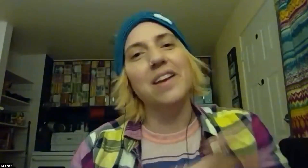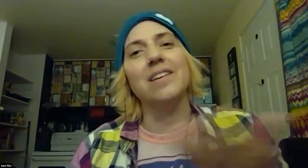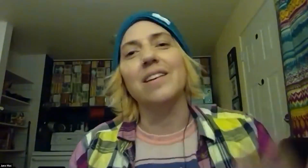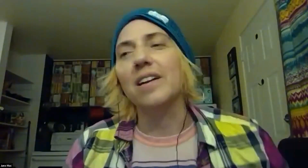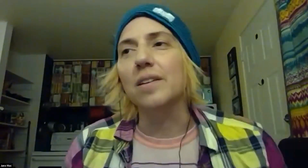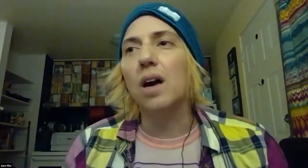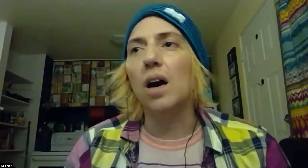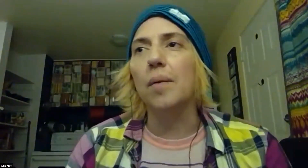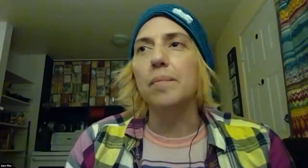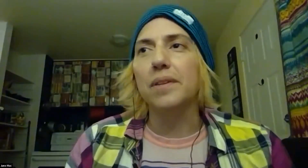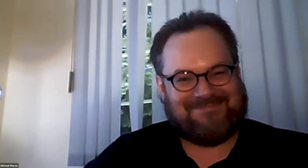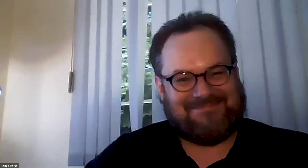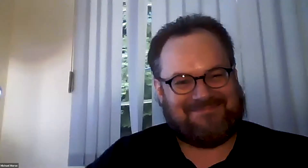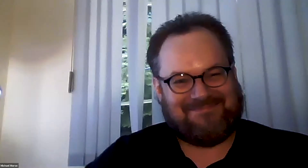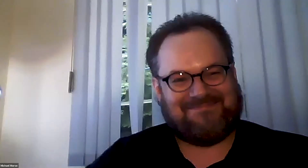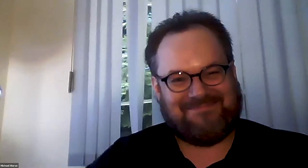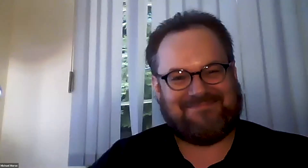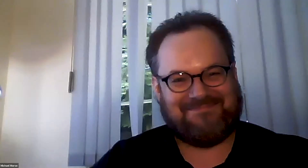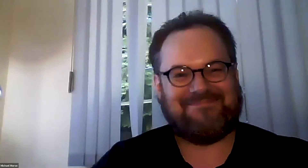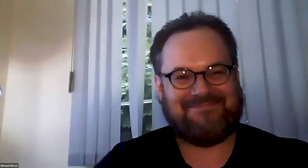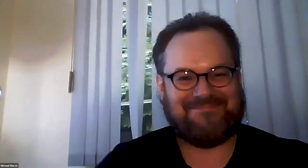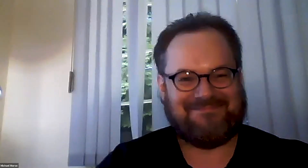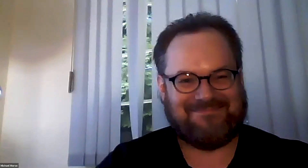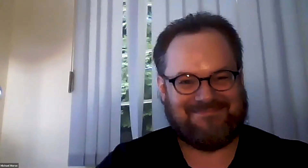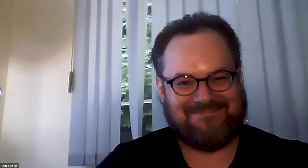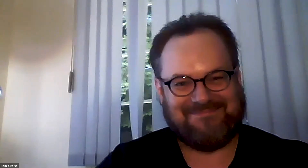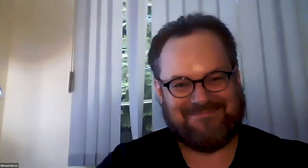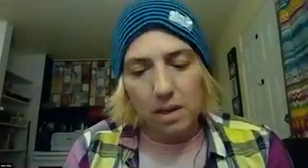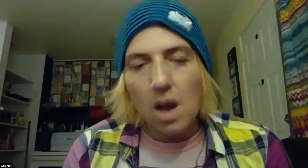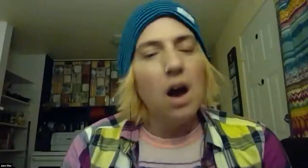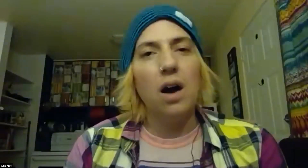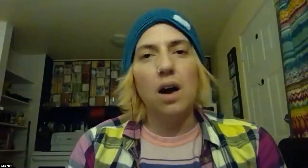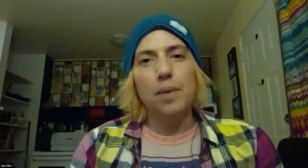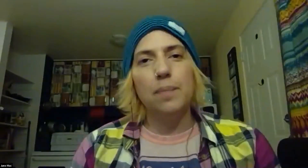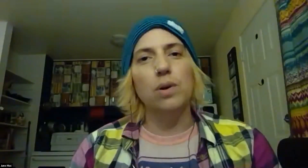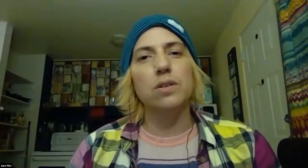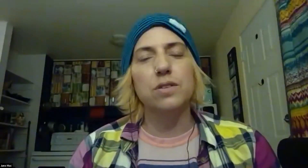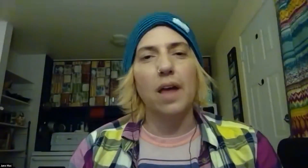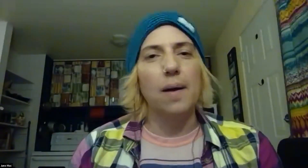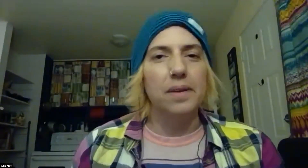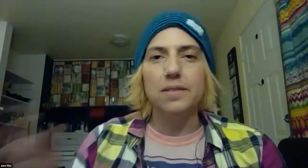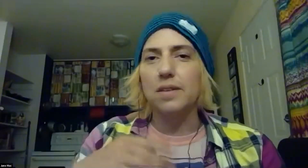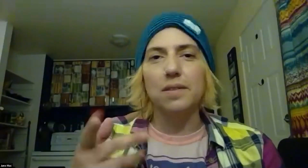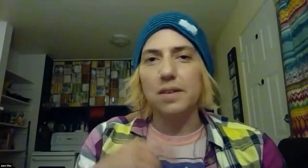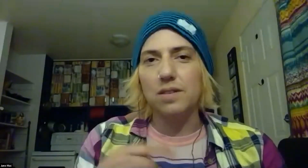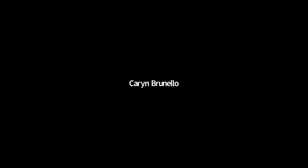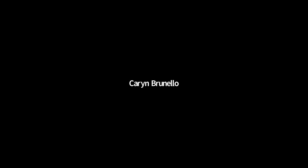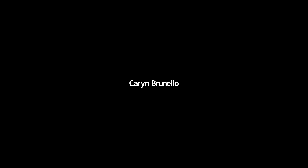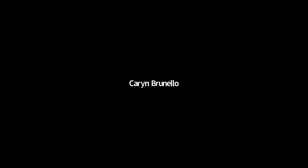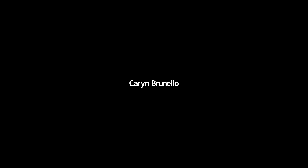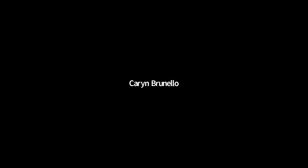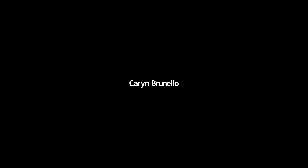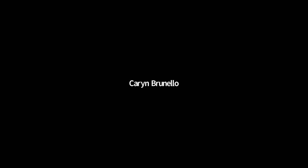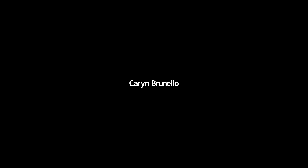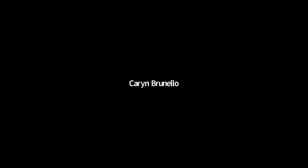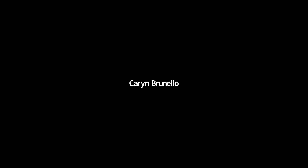Well, they did, I didn't, but that's okay. But yeah, so a little bit about me. I'm bipolar, so that means that this is gonna go